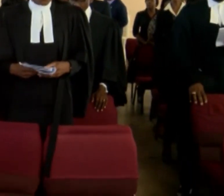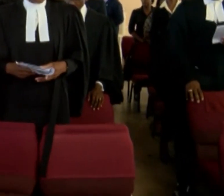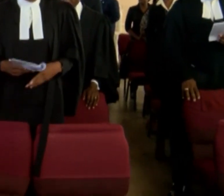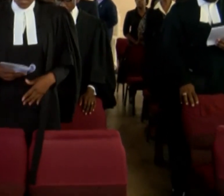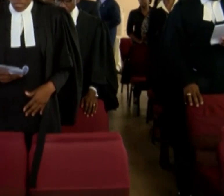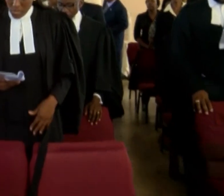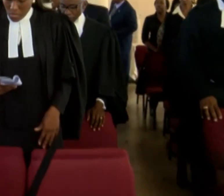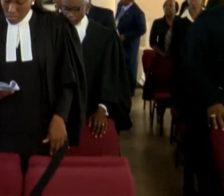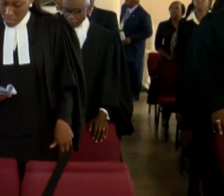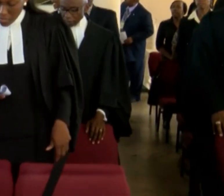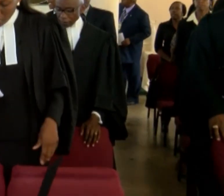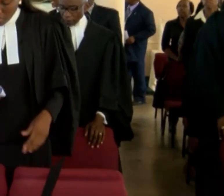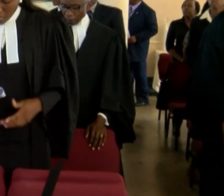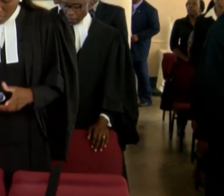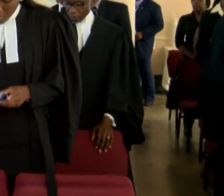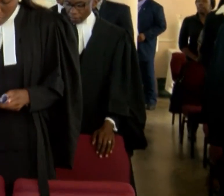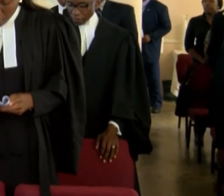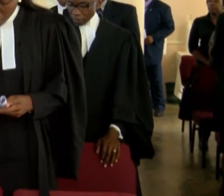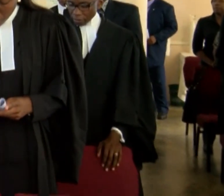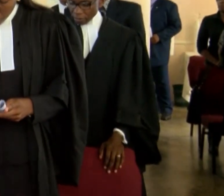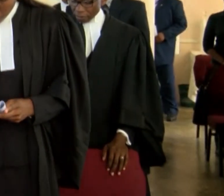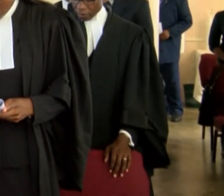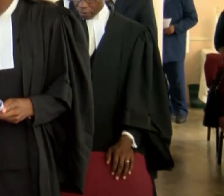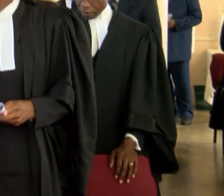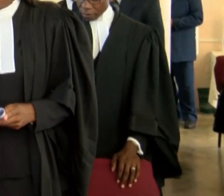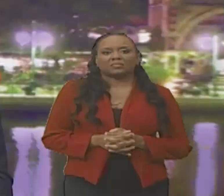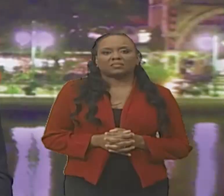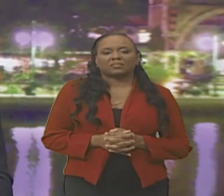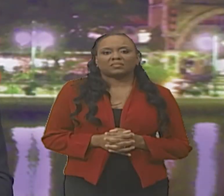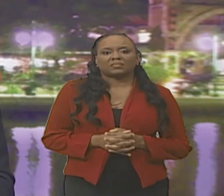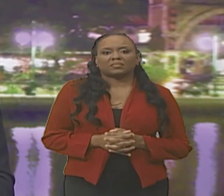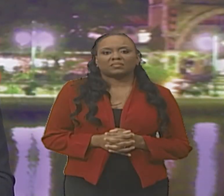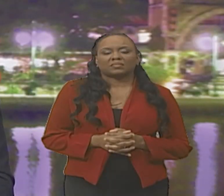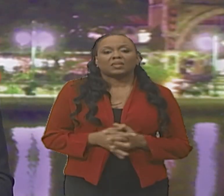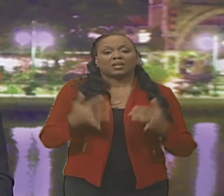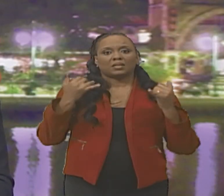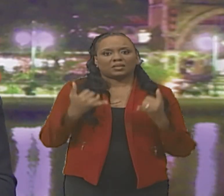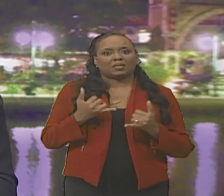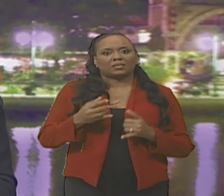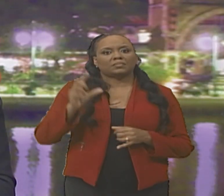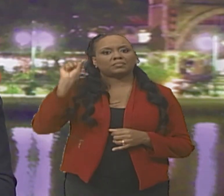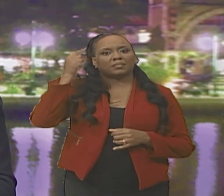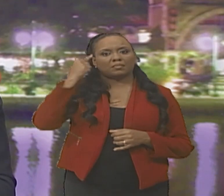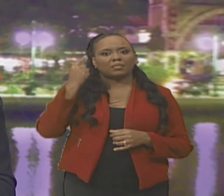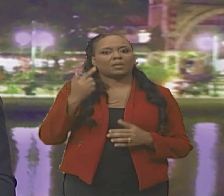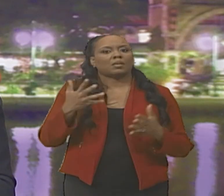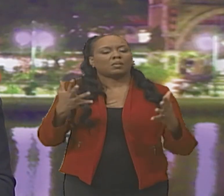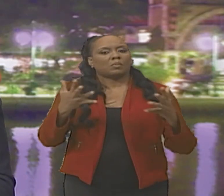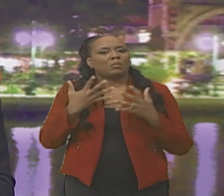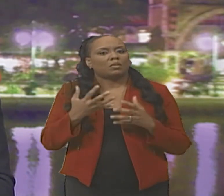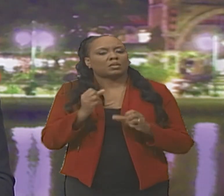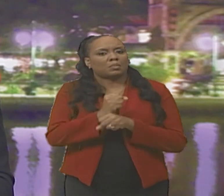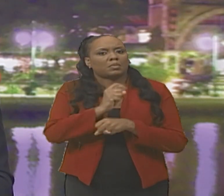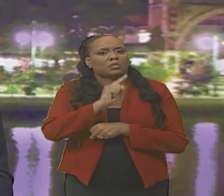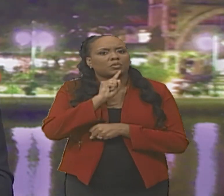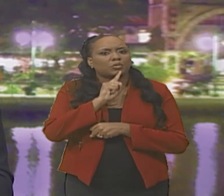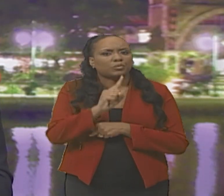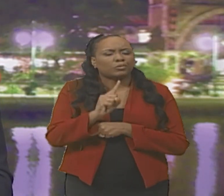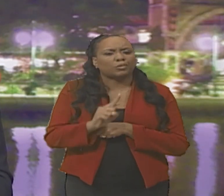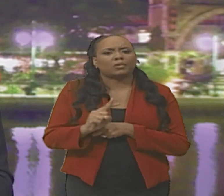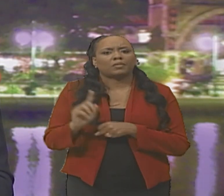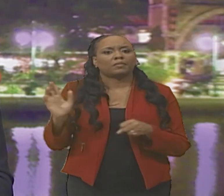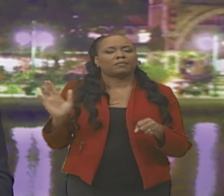abandon. Sharika Griffith, CBC News. Thanks, Sharika. Government is working to restore